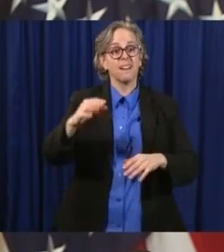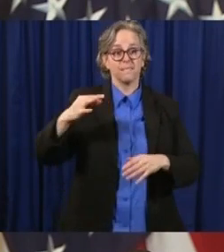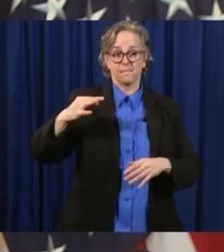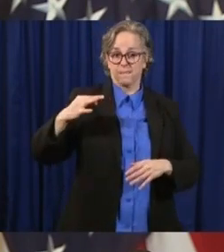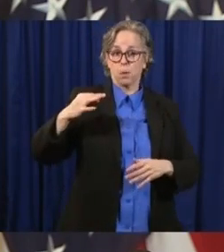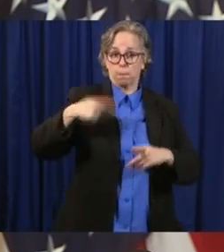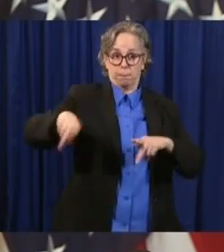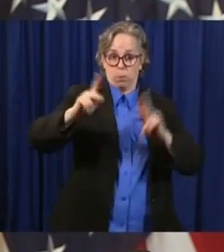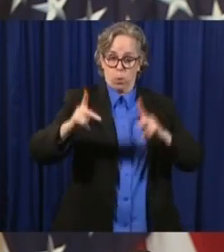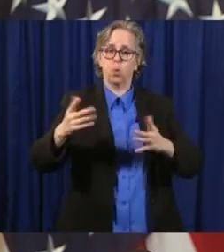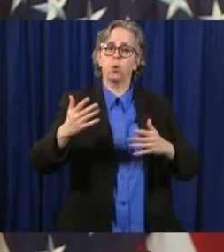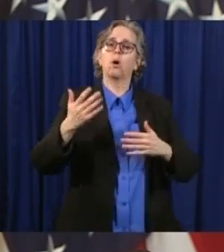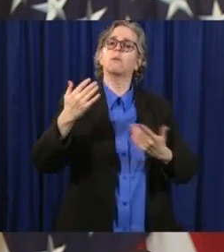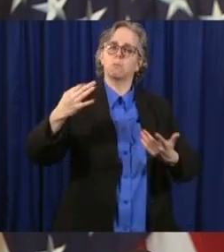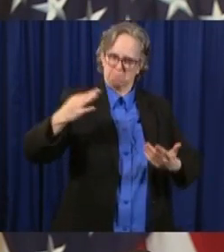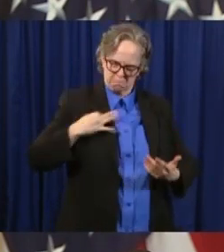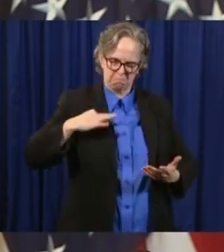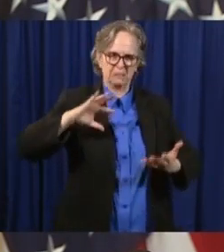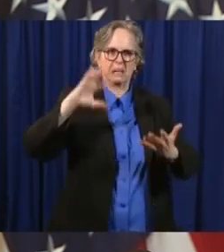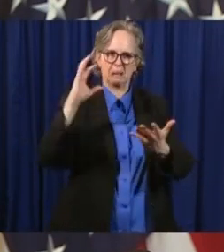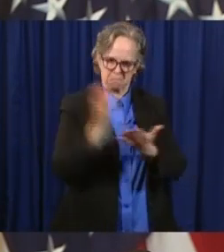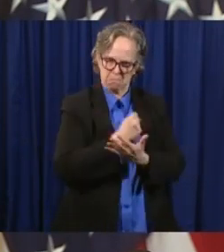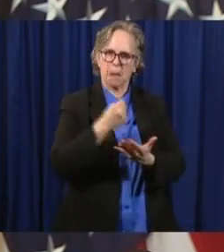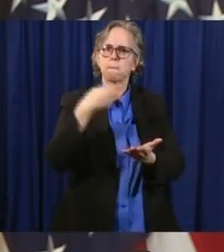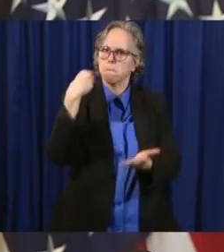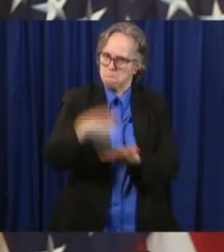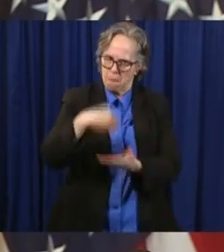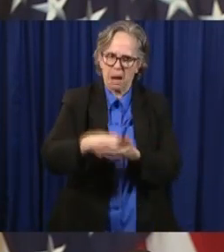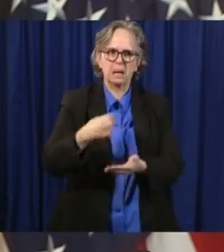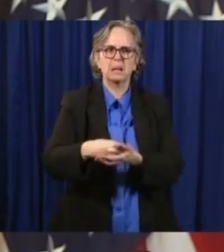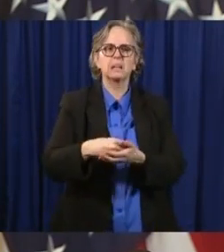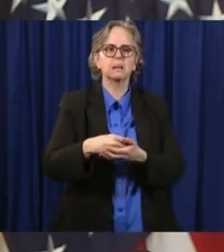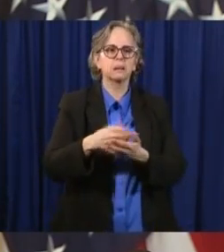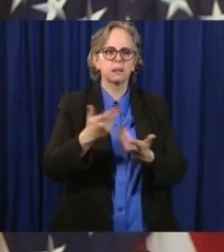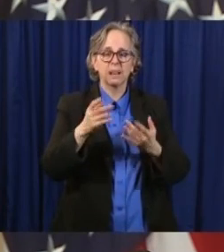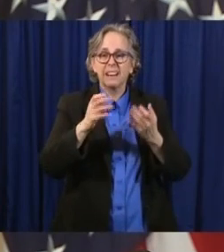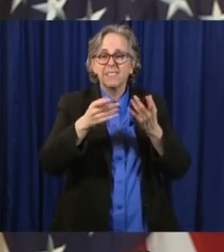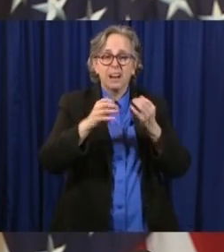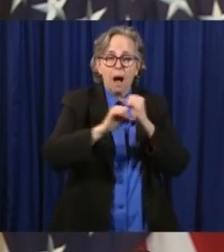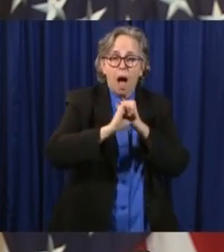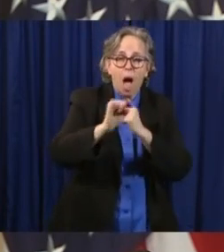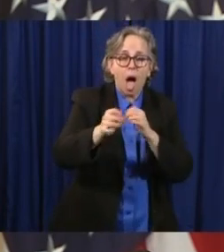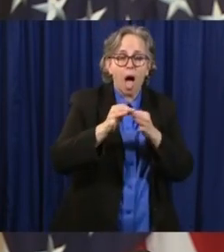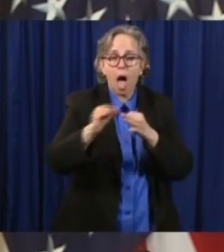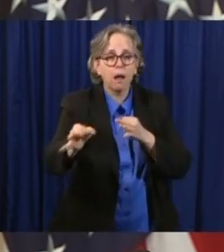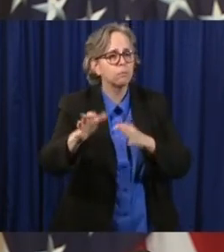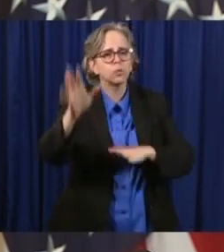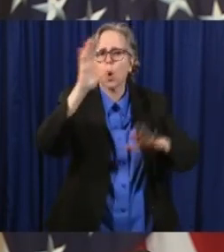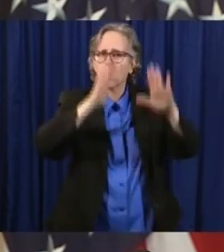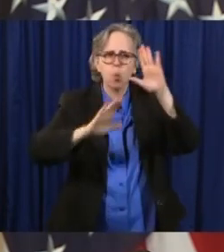processing claims will not reduce the amount received. We have so far paid over $124 million